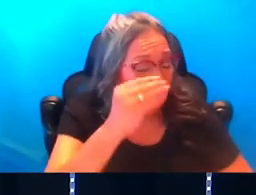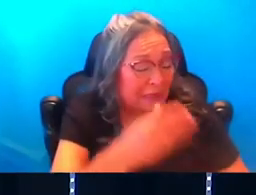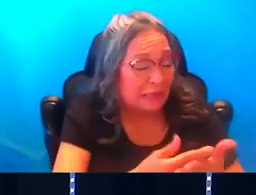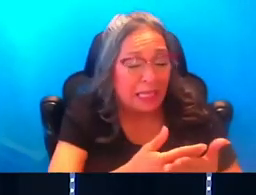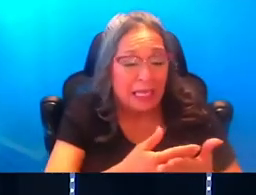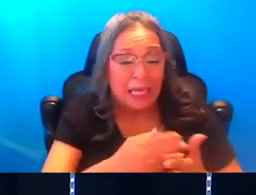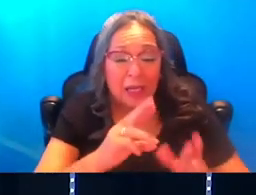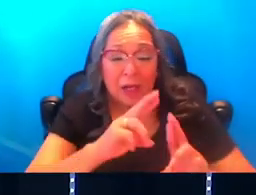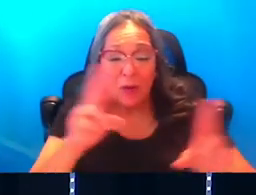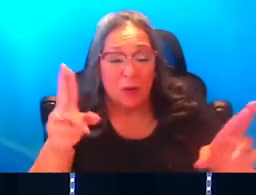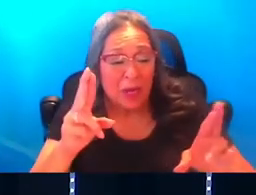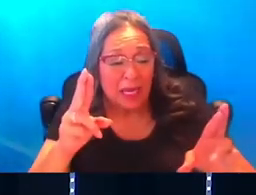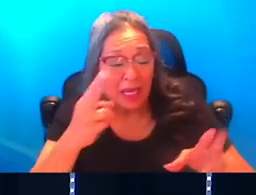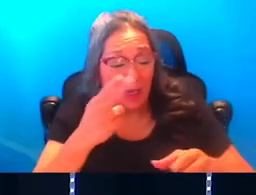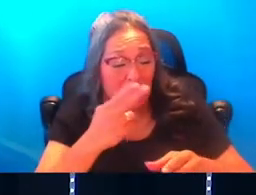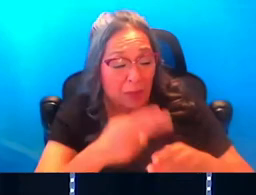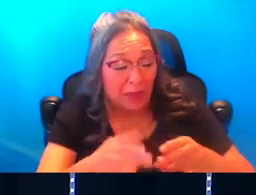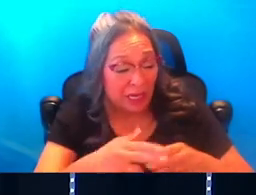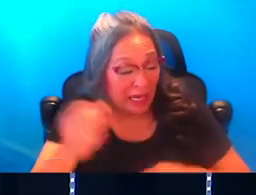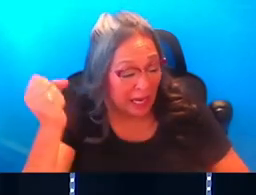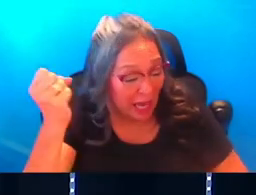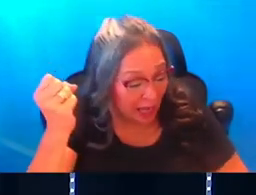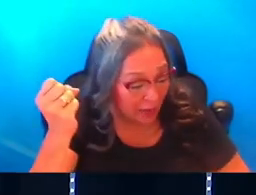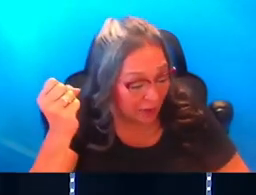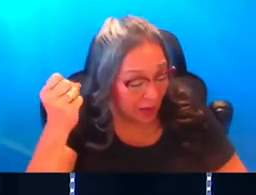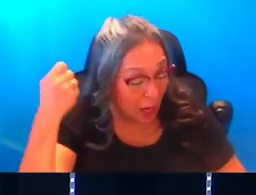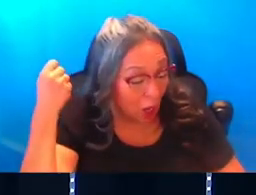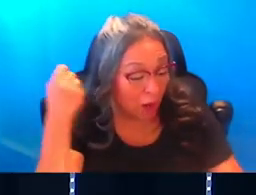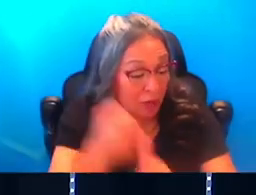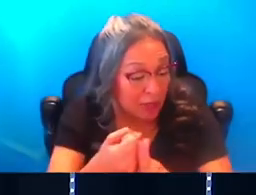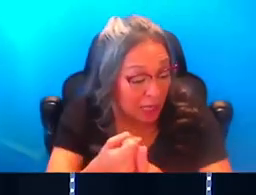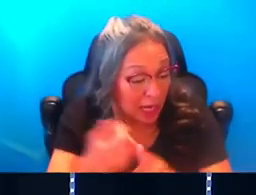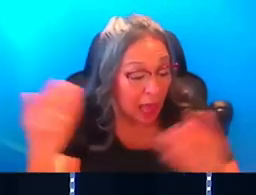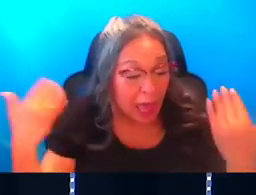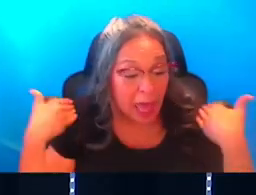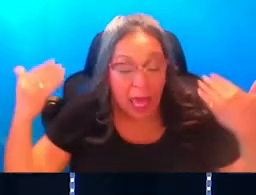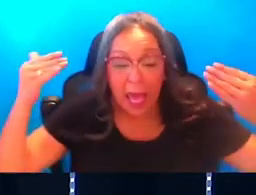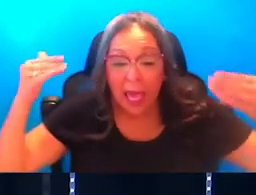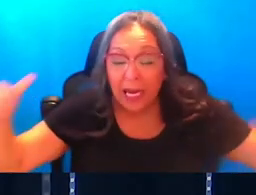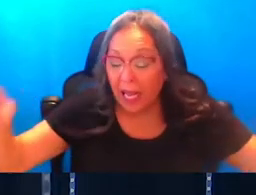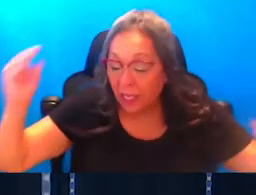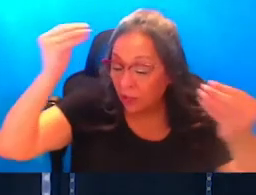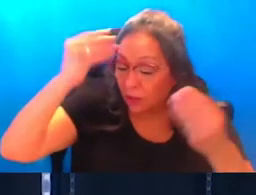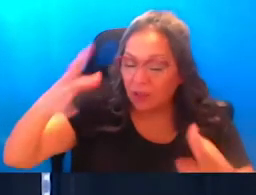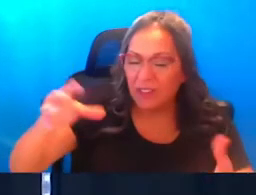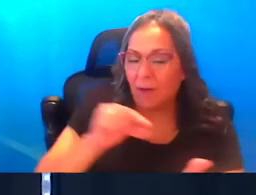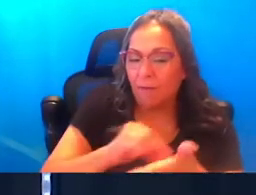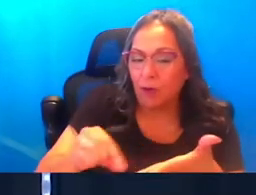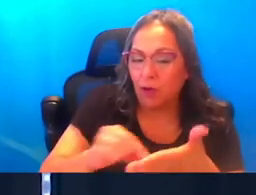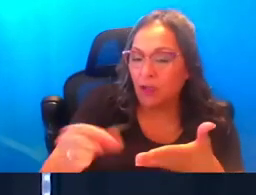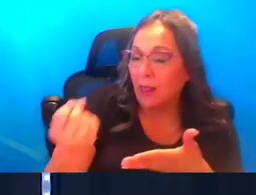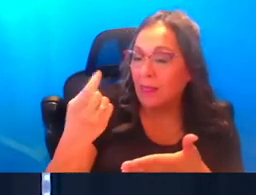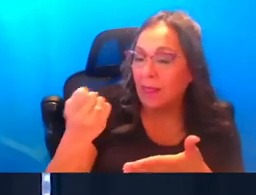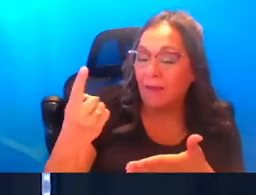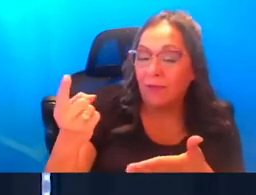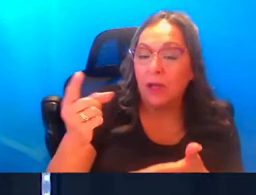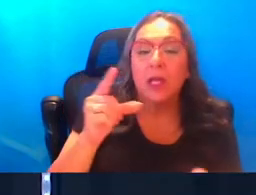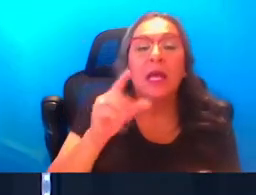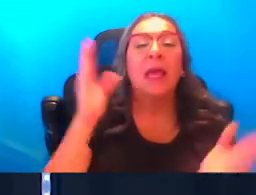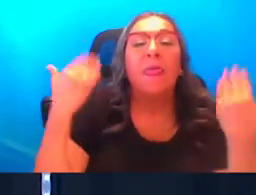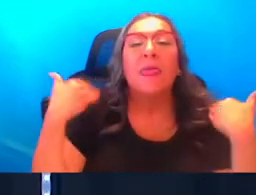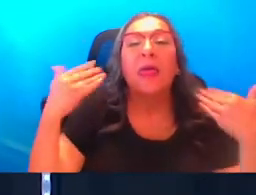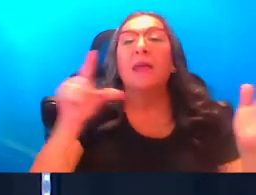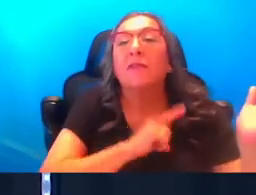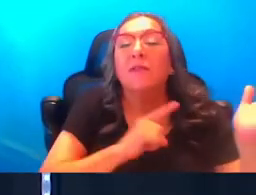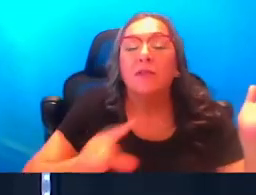starts to come down. And then the angel speaks. And you know that's what's going to happen, verse 11. And at that moment, the angel of the Lord called to him from